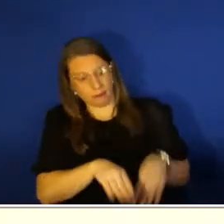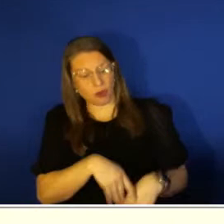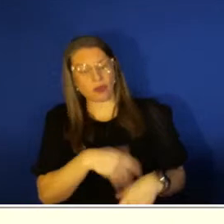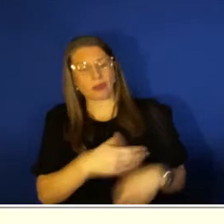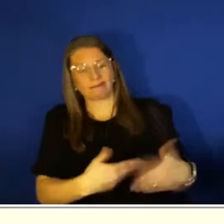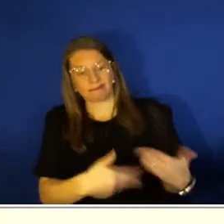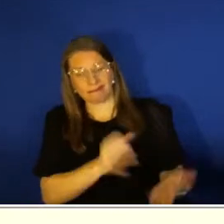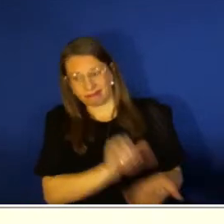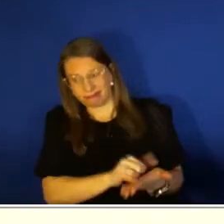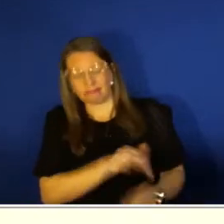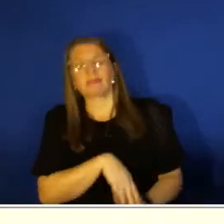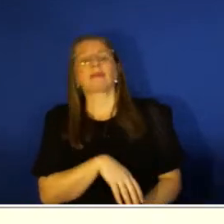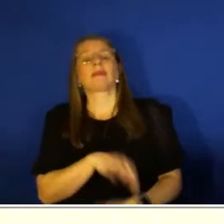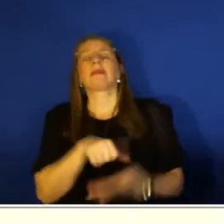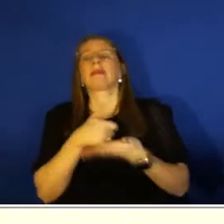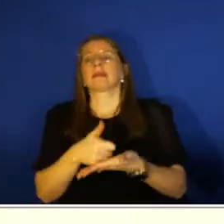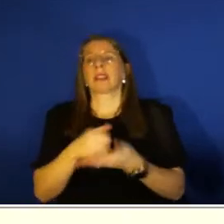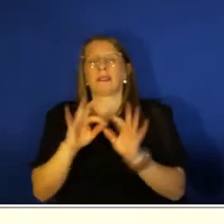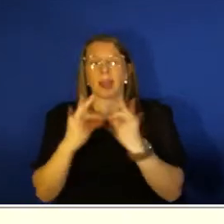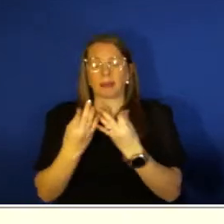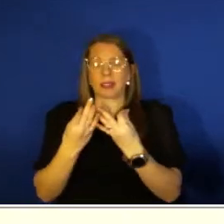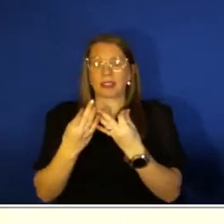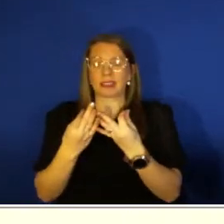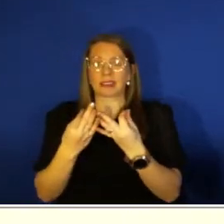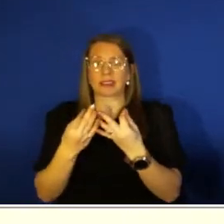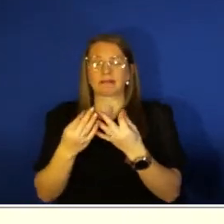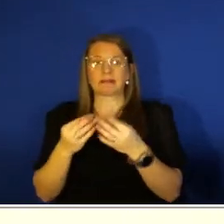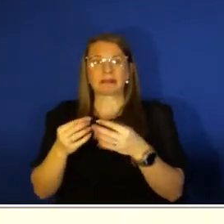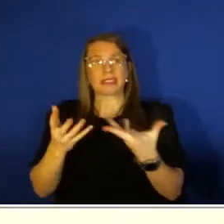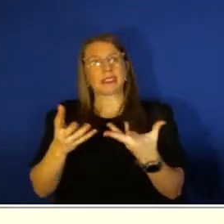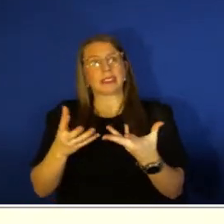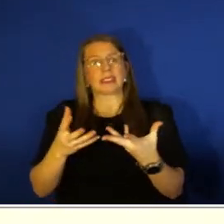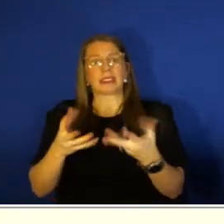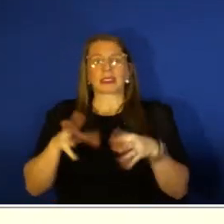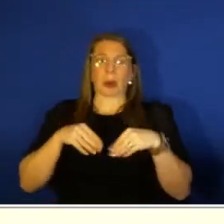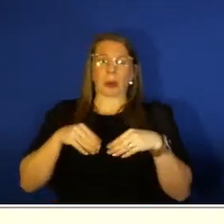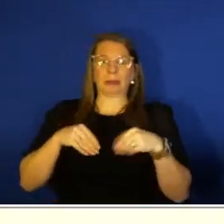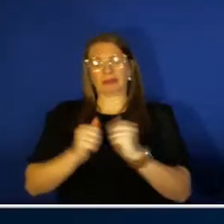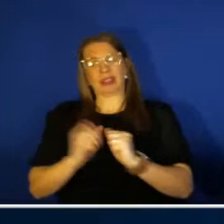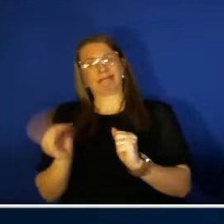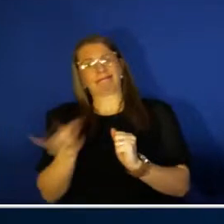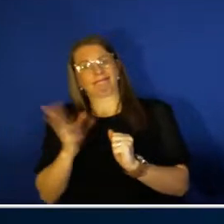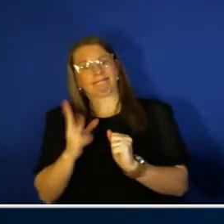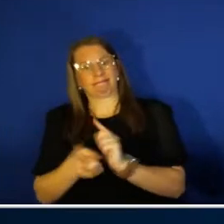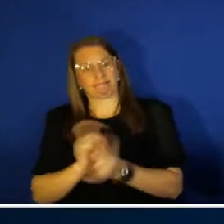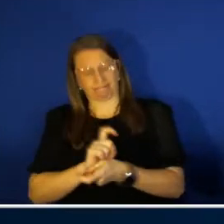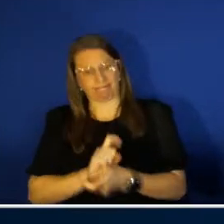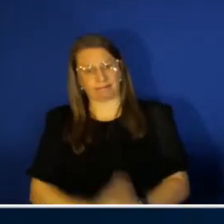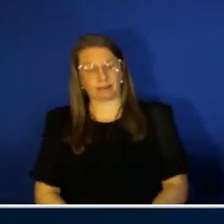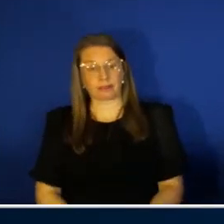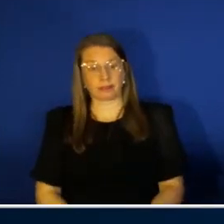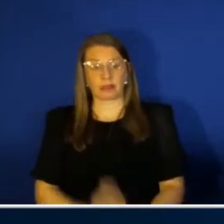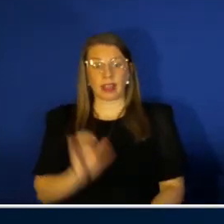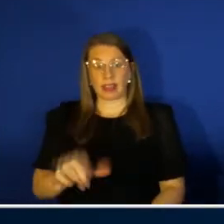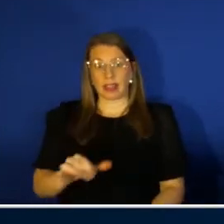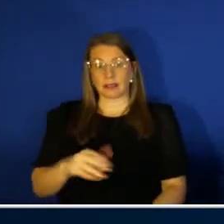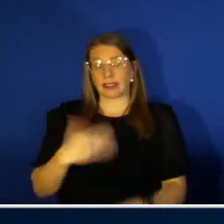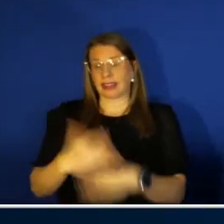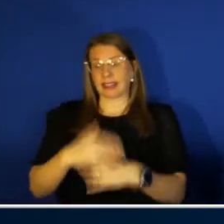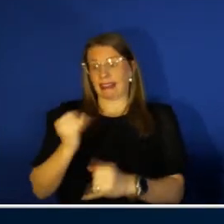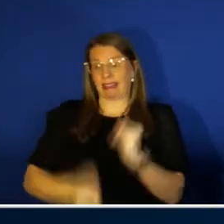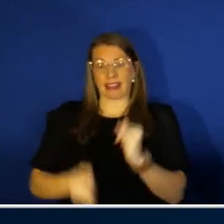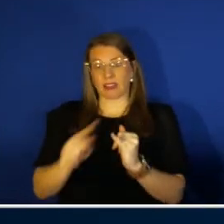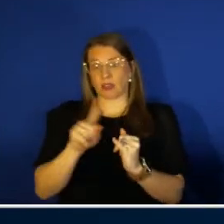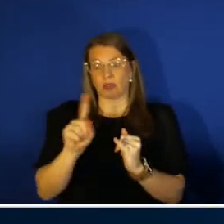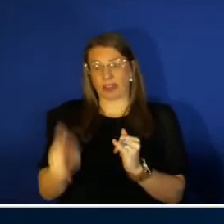help the families cope with these devastating changes. Well, that was my next and last question, was just any advice